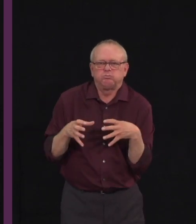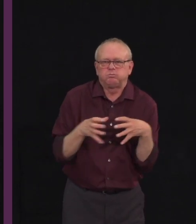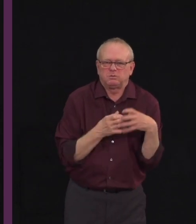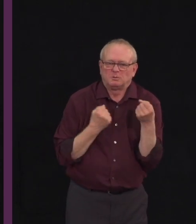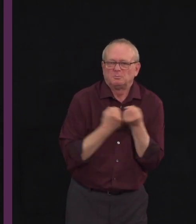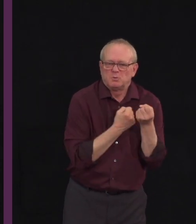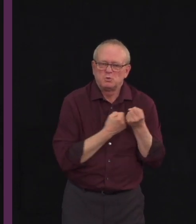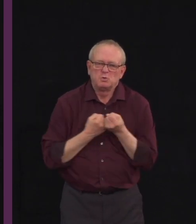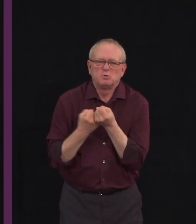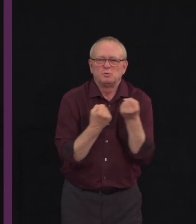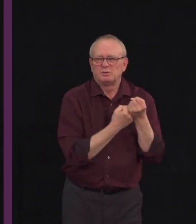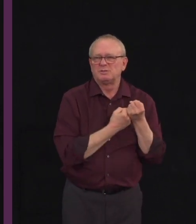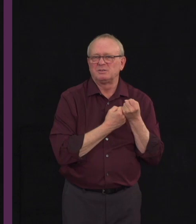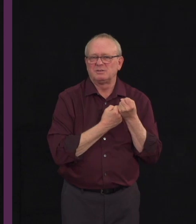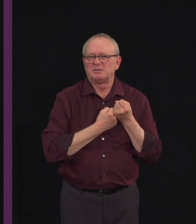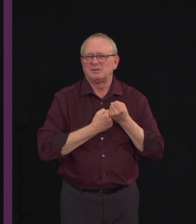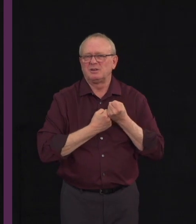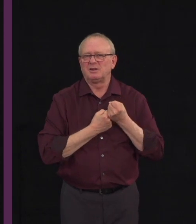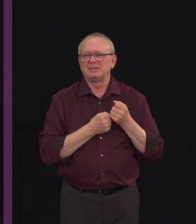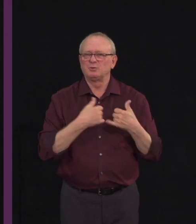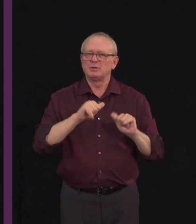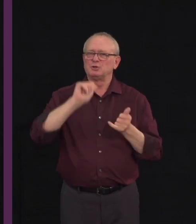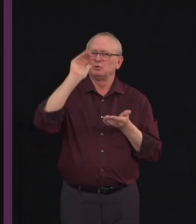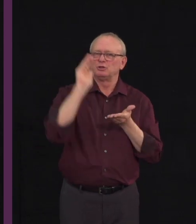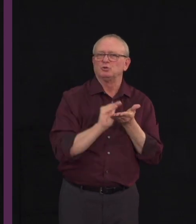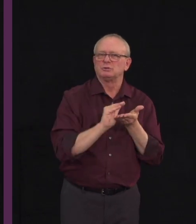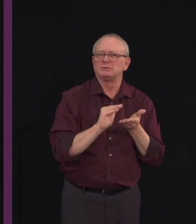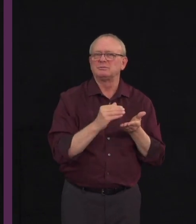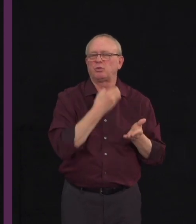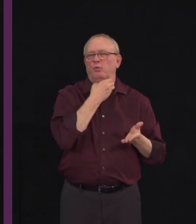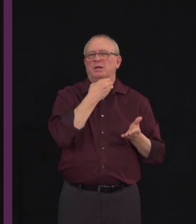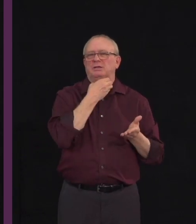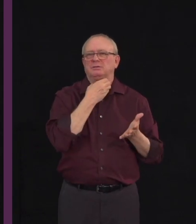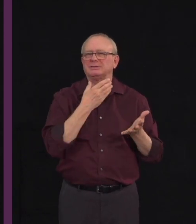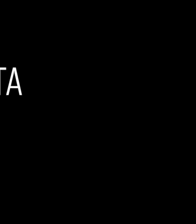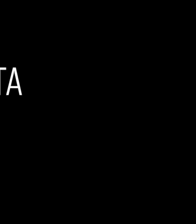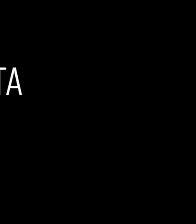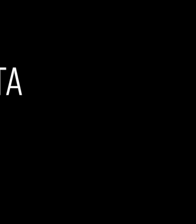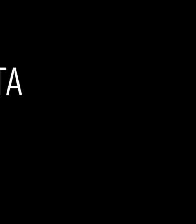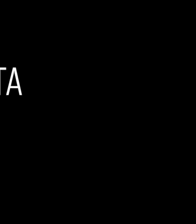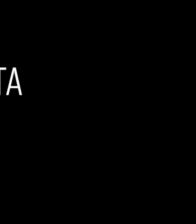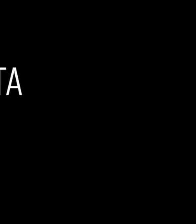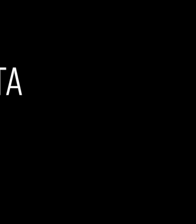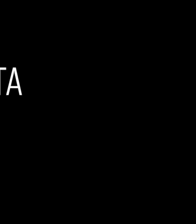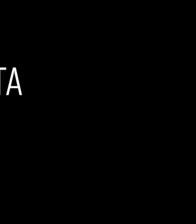the sturdy prairie buffalo serve as our challenge and as our inspiration.